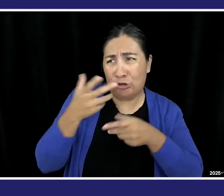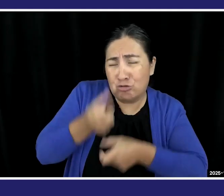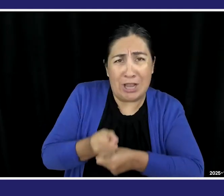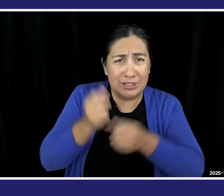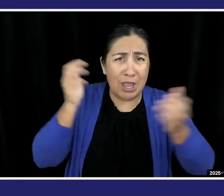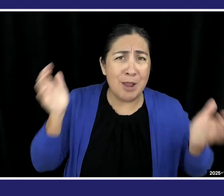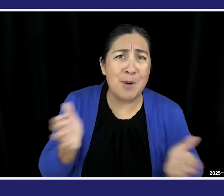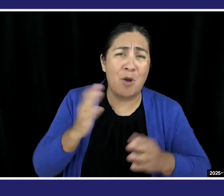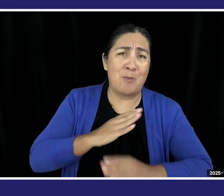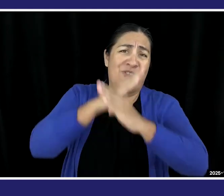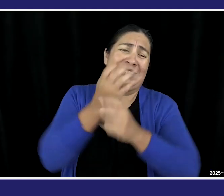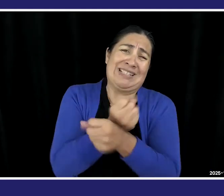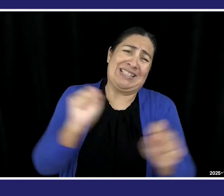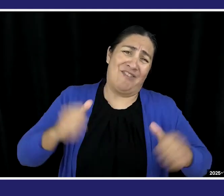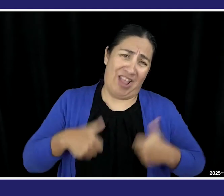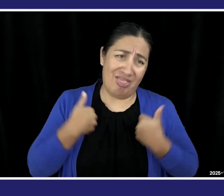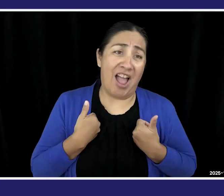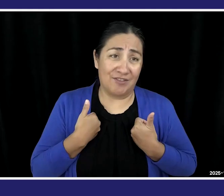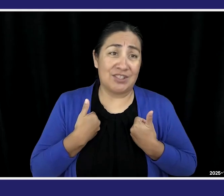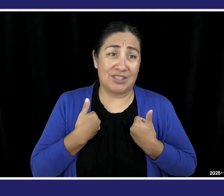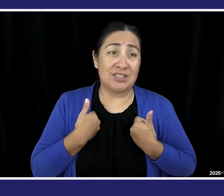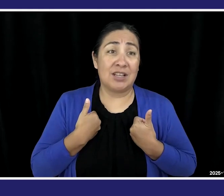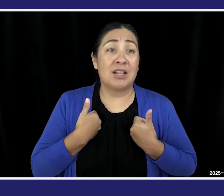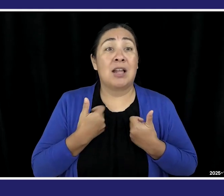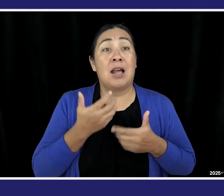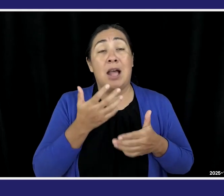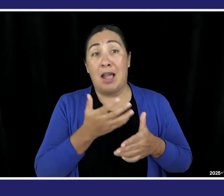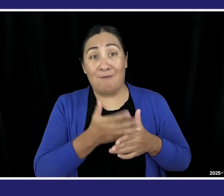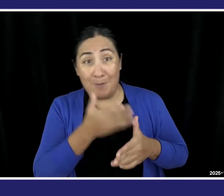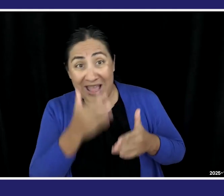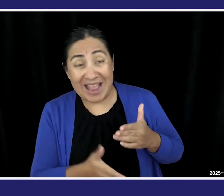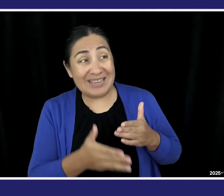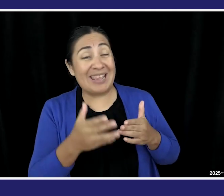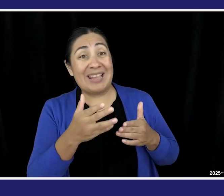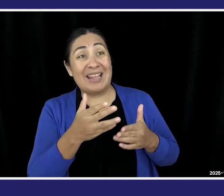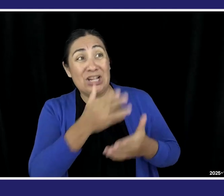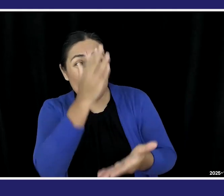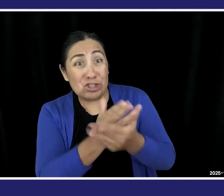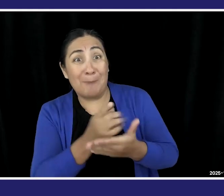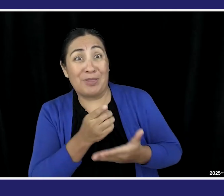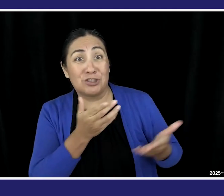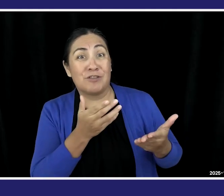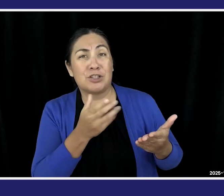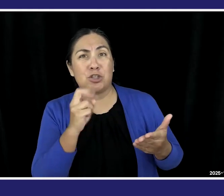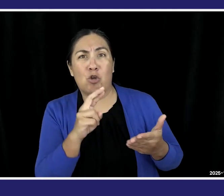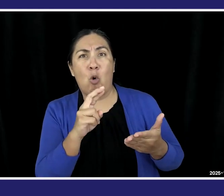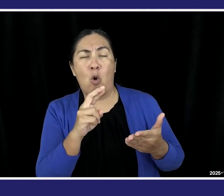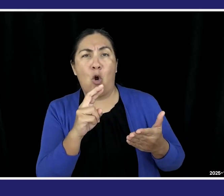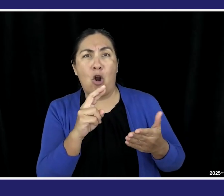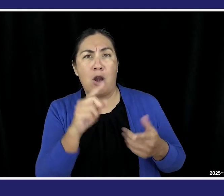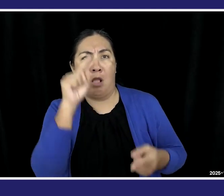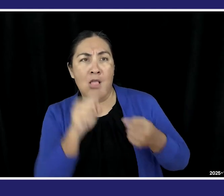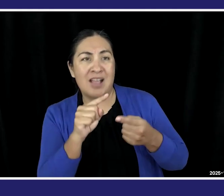and save lives. Ending or fragmenting them will mean losing years of progress in